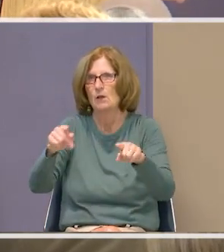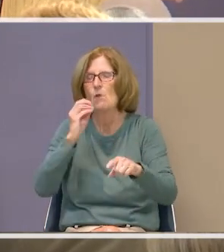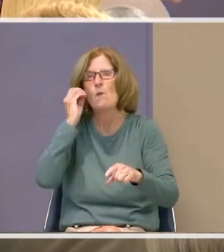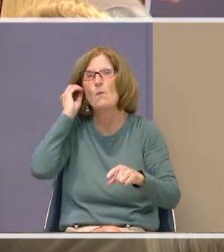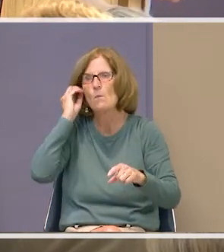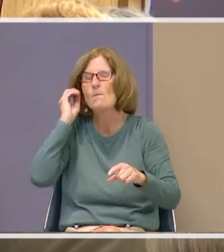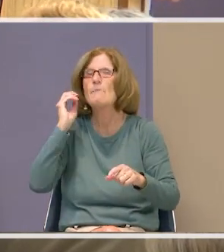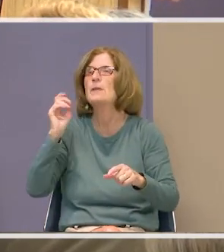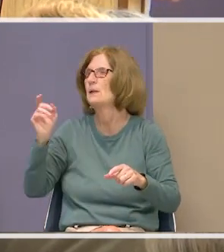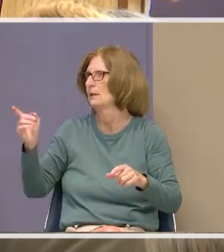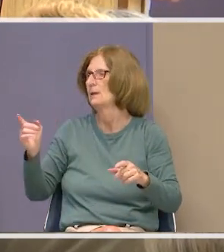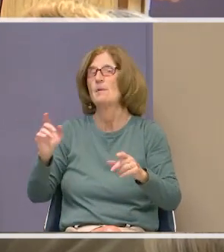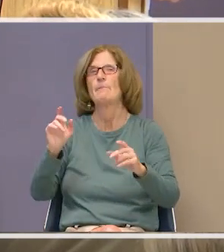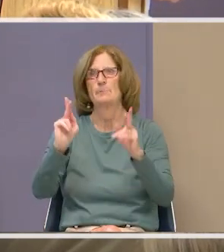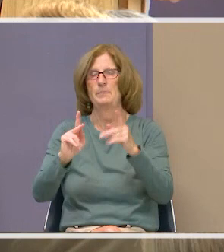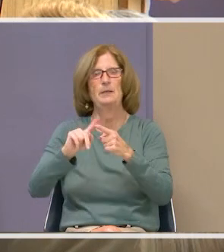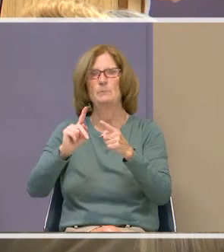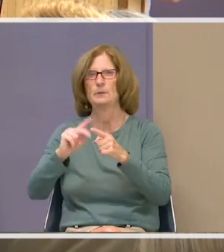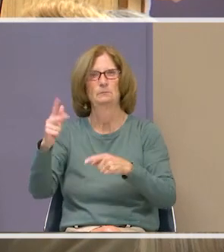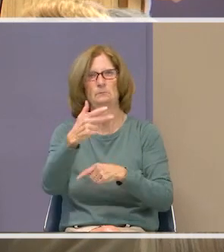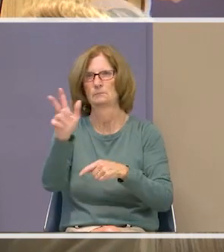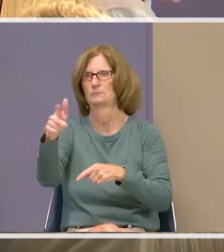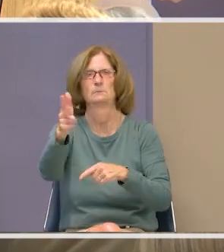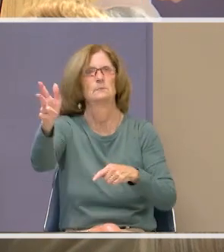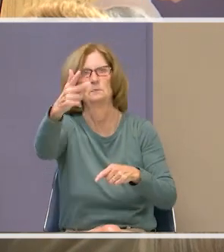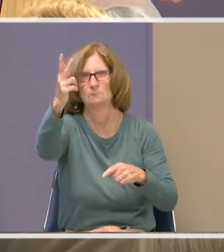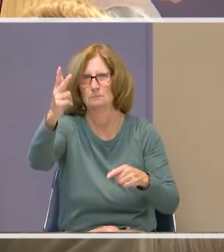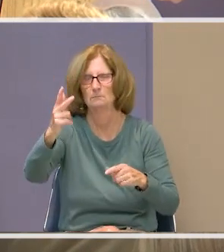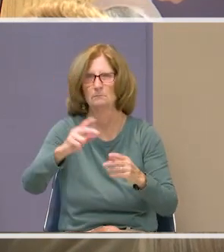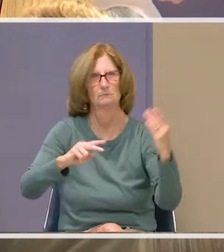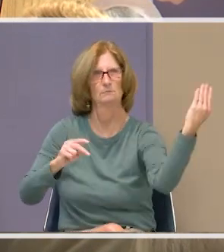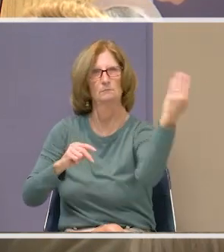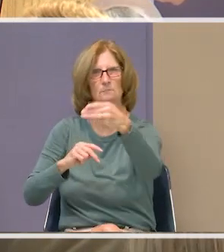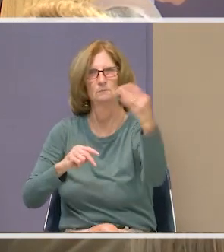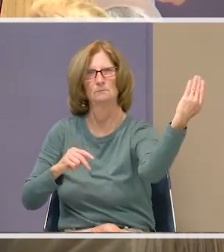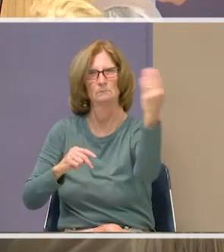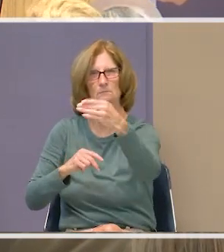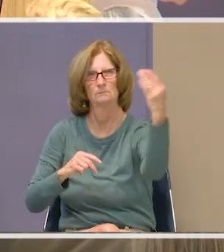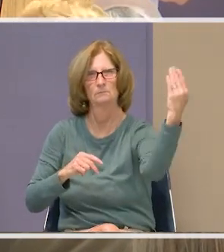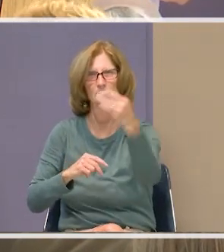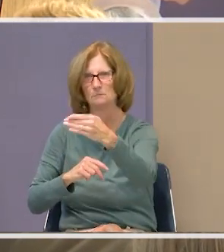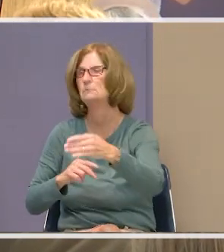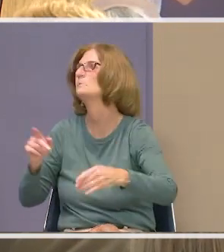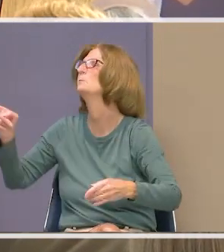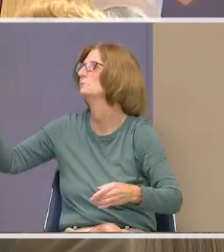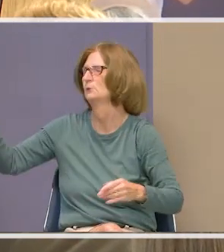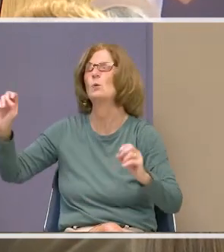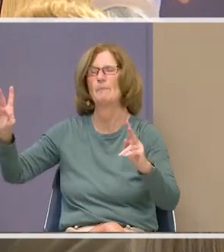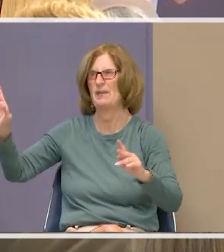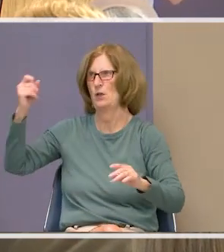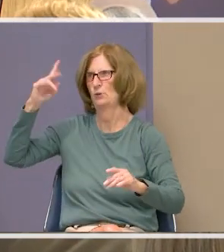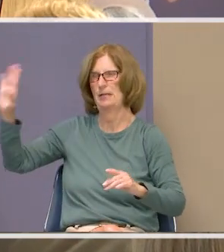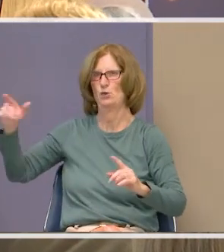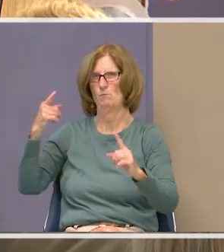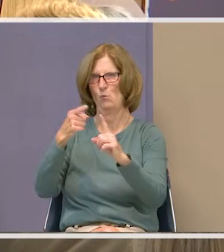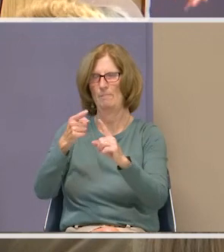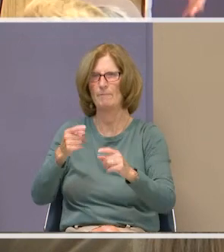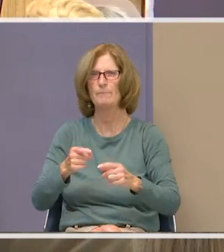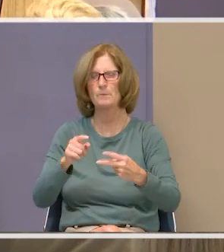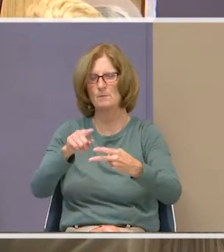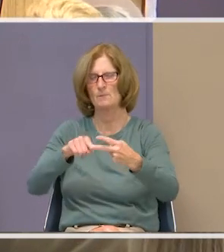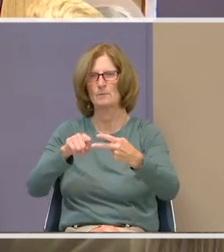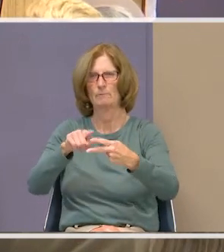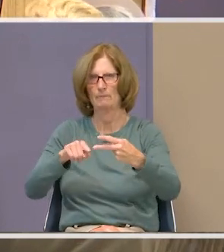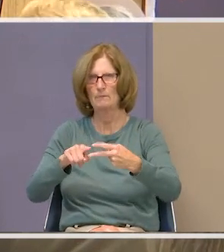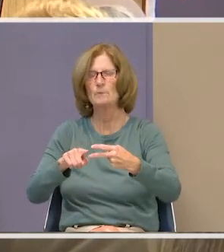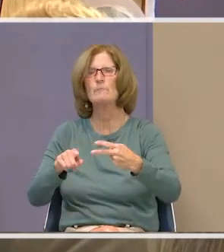That doesn't force everybody down East End Avenue. My 2 quick comments, I hear you. My 2 quick comments are, traffic